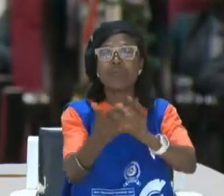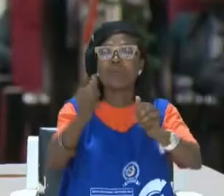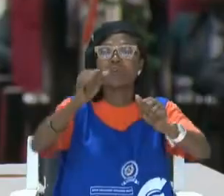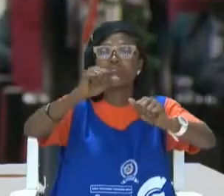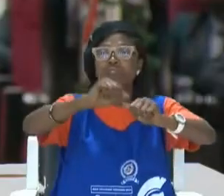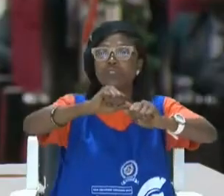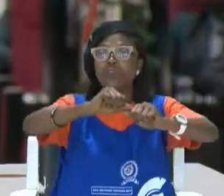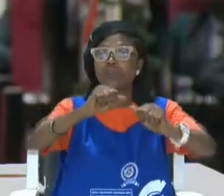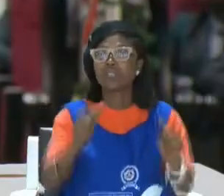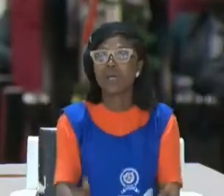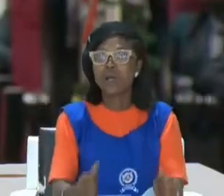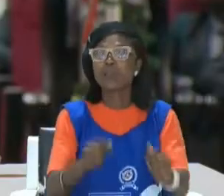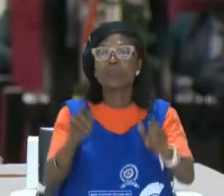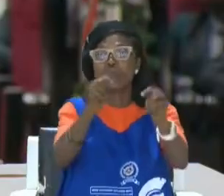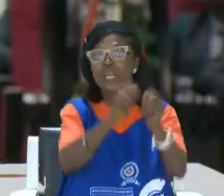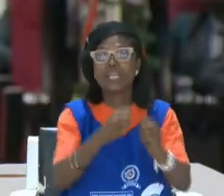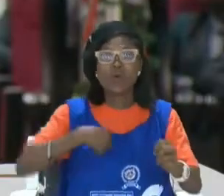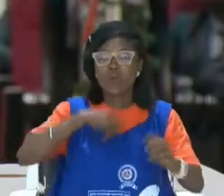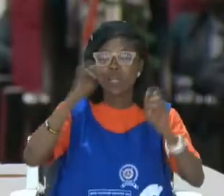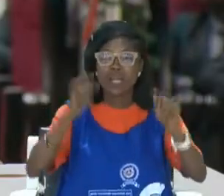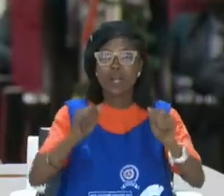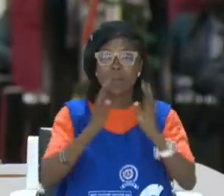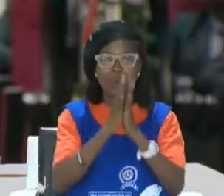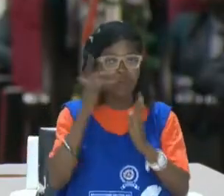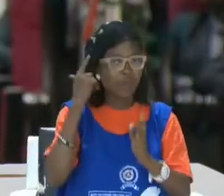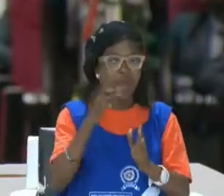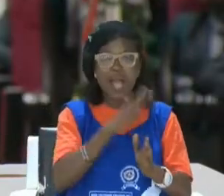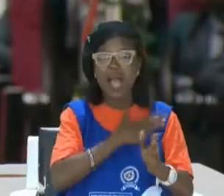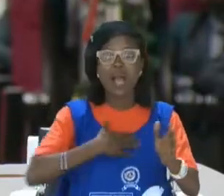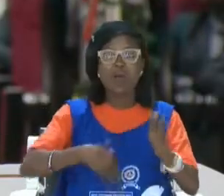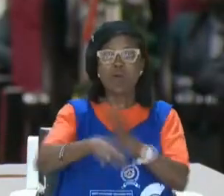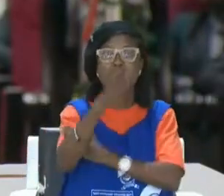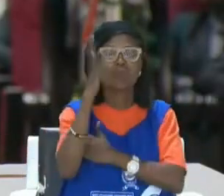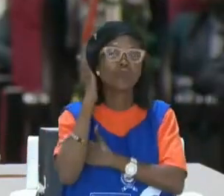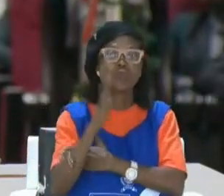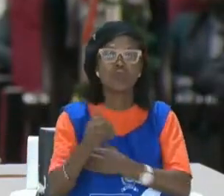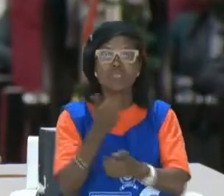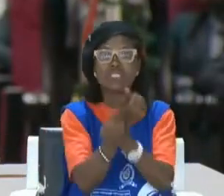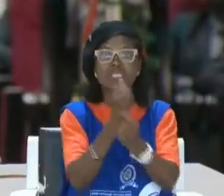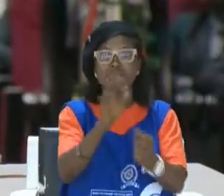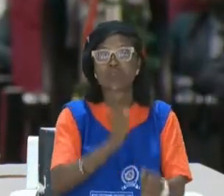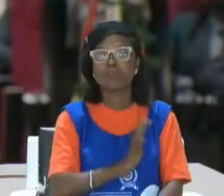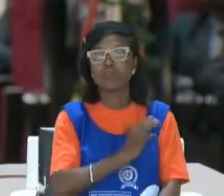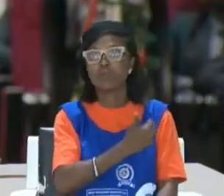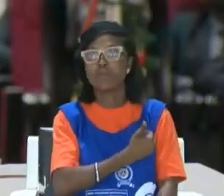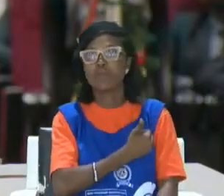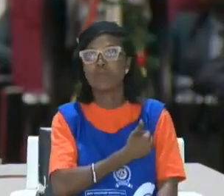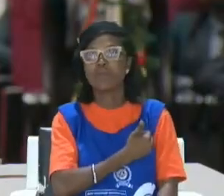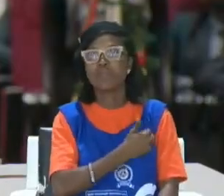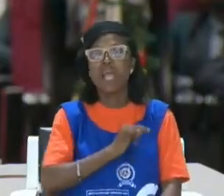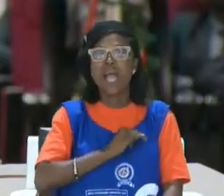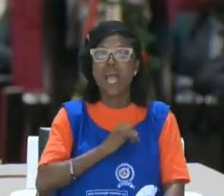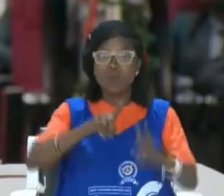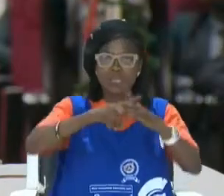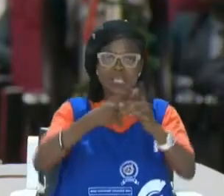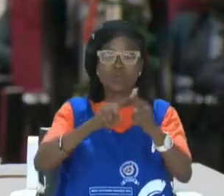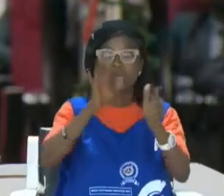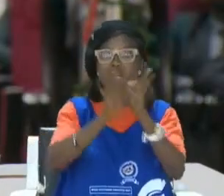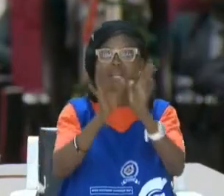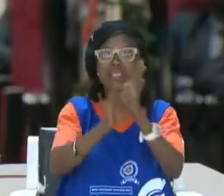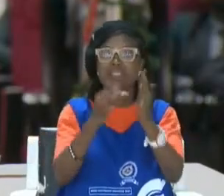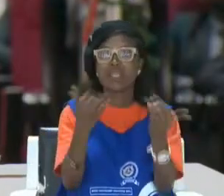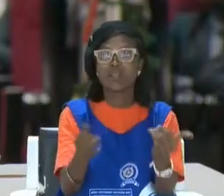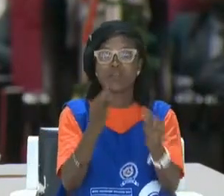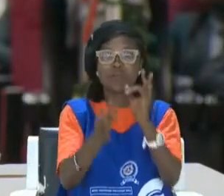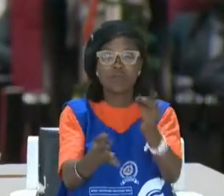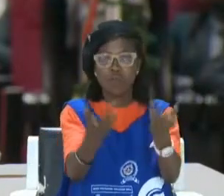pray for you and the Lord will save your soul. I'm beginning to count now. So if you want to